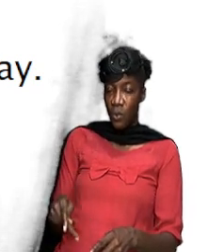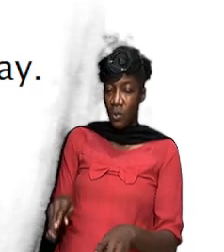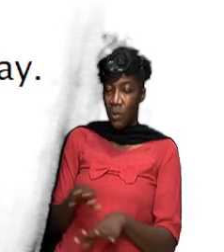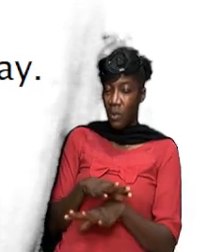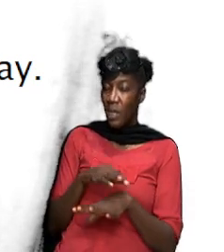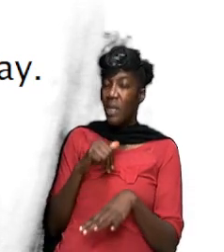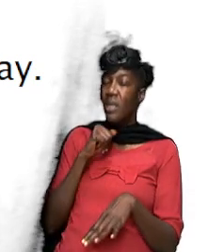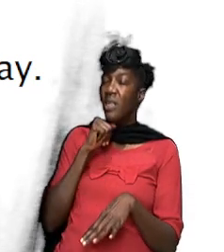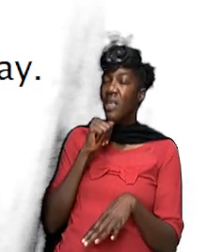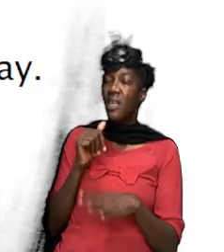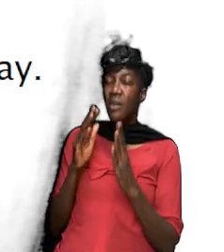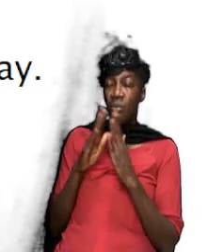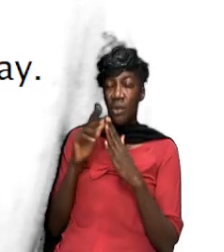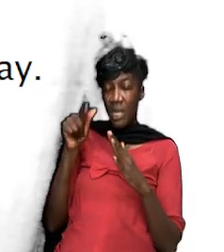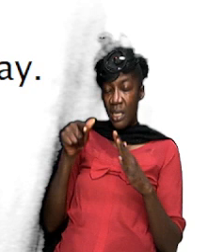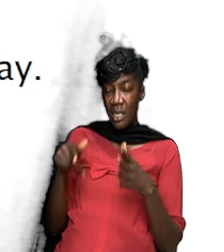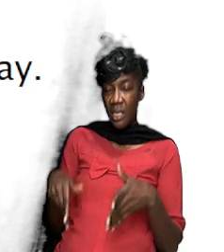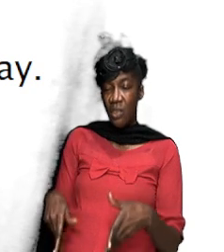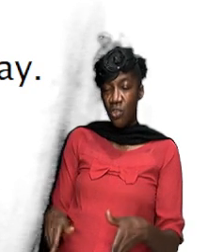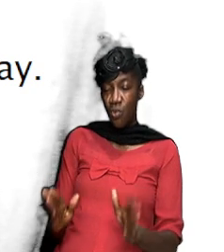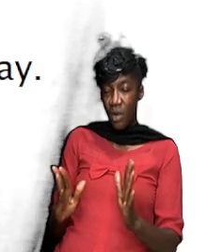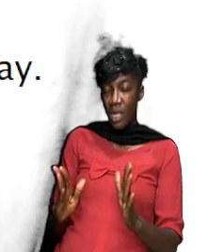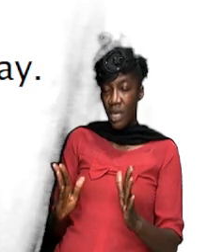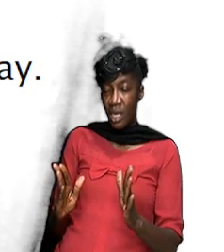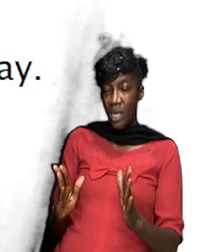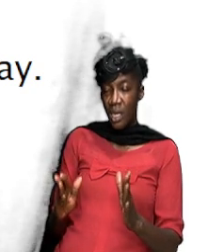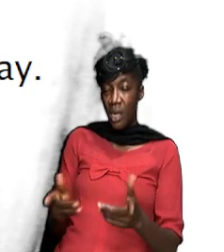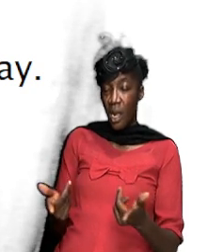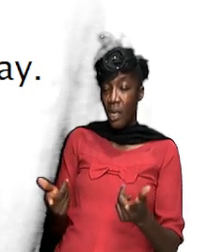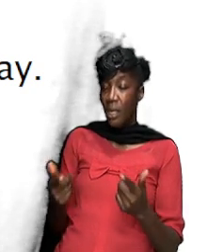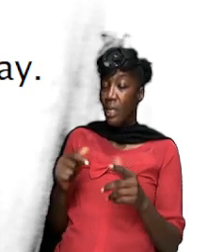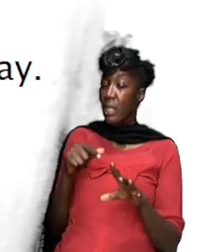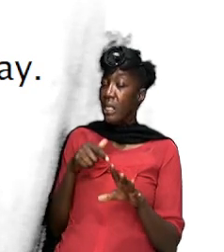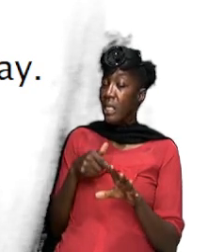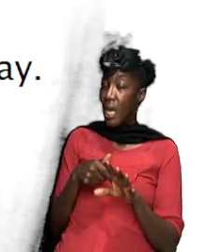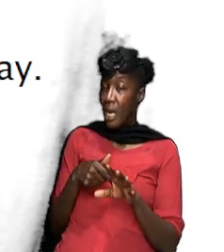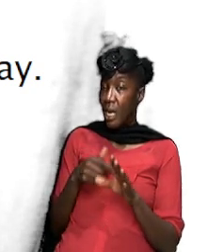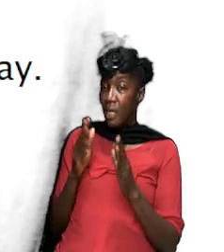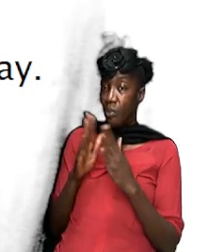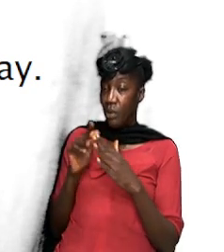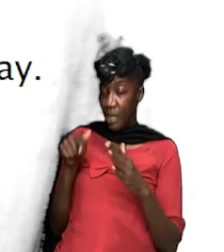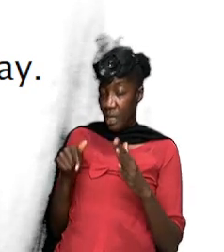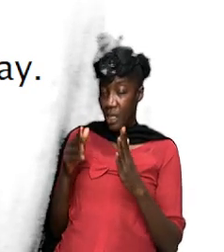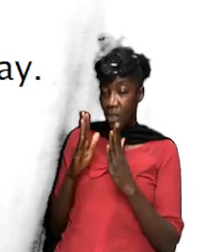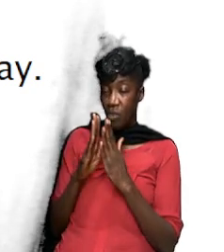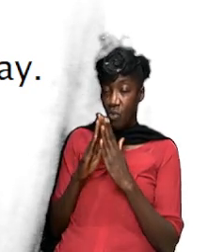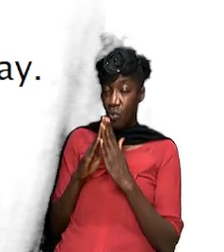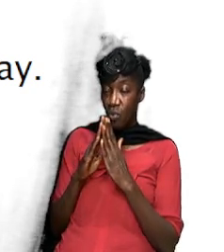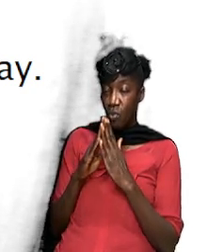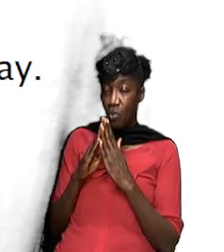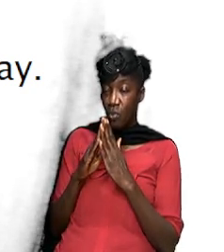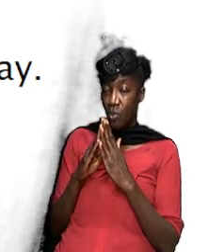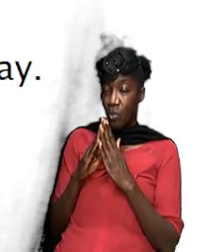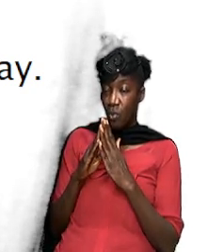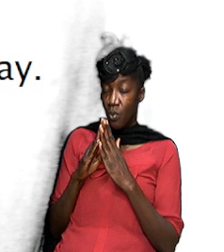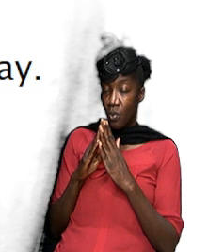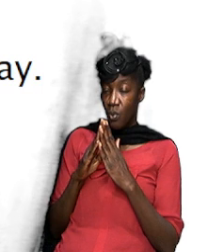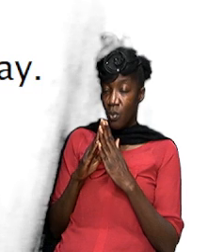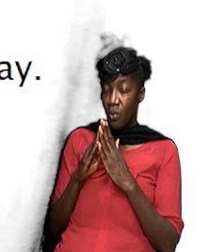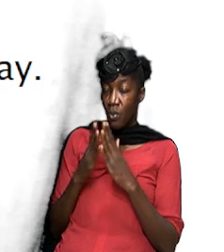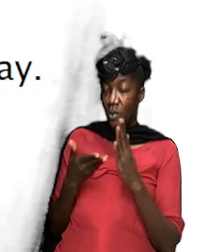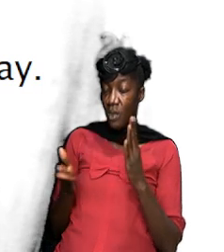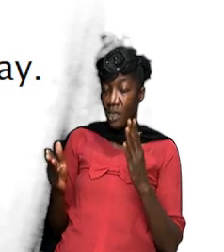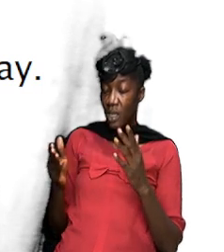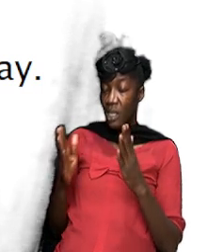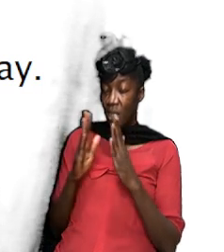been praying this way, we need to get to the point where we're praying this way, because the things that we ask for tells where